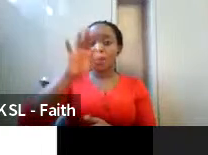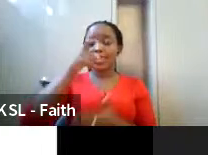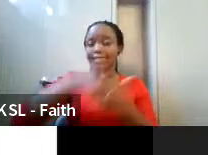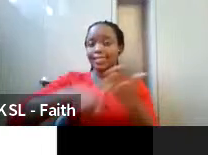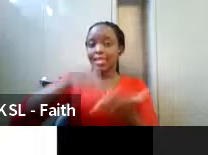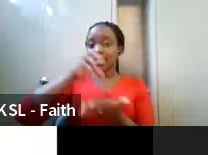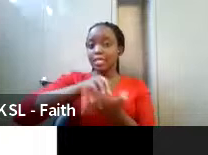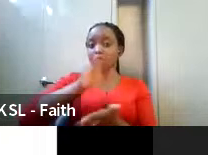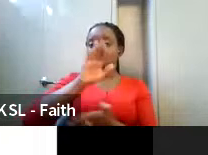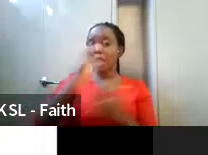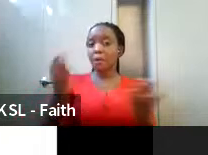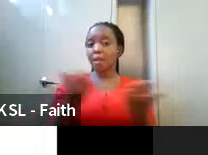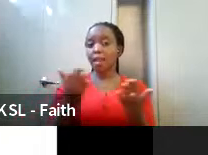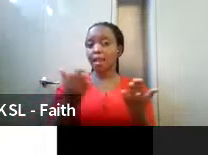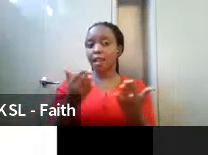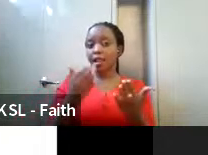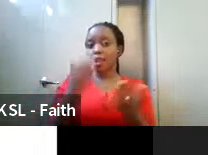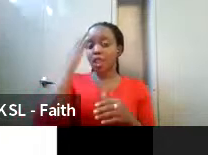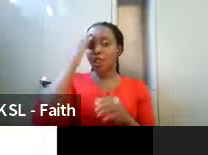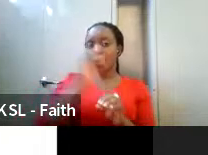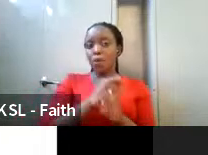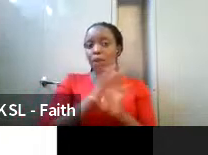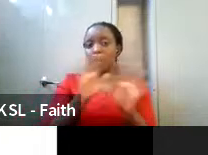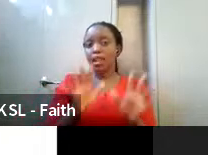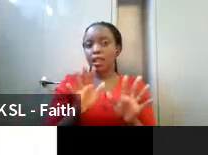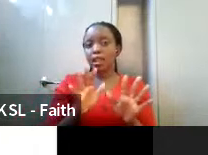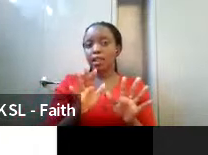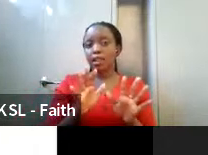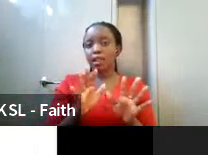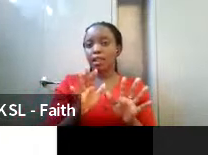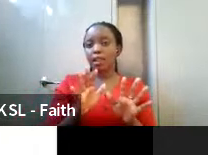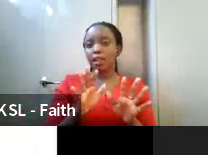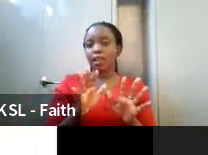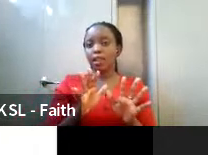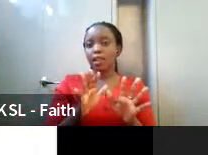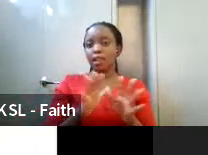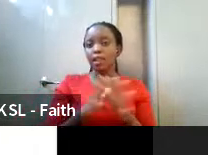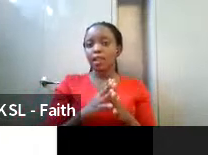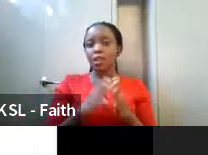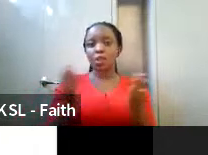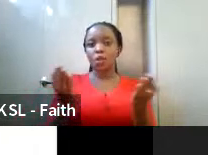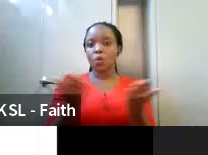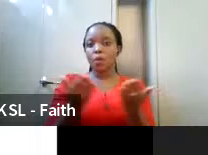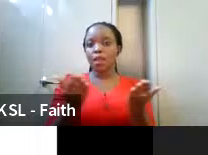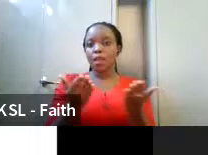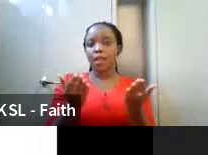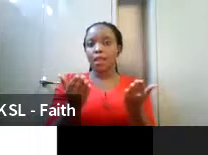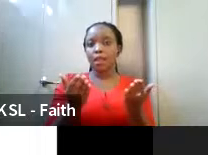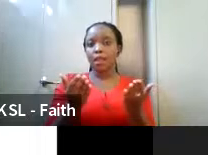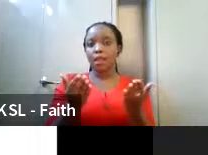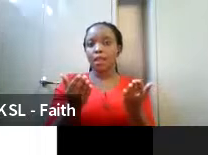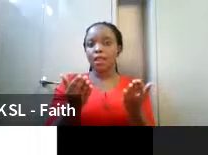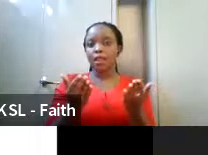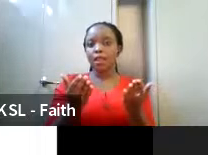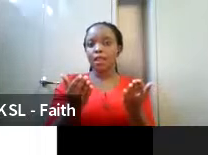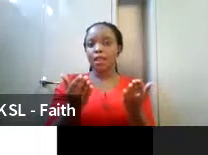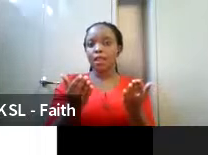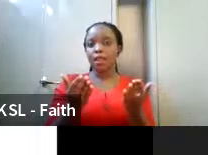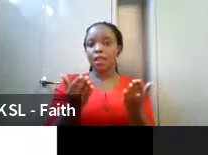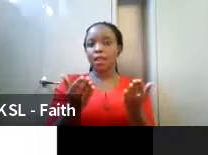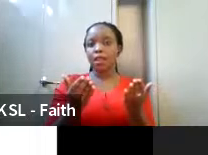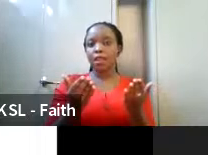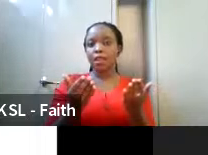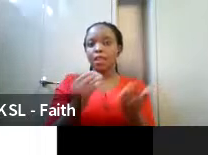Yeah. Where if you don't mind, where you